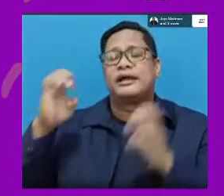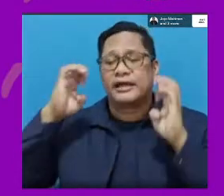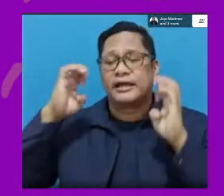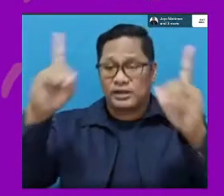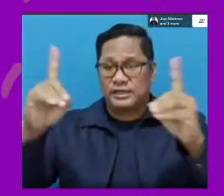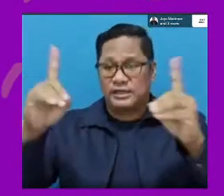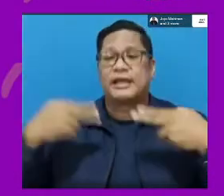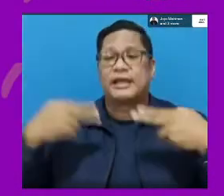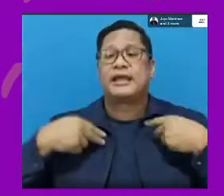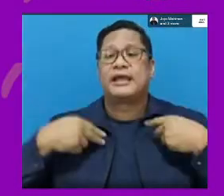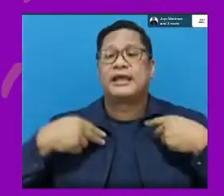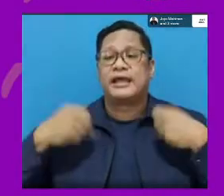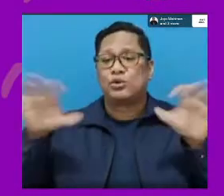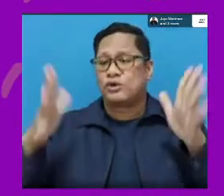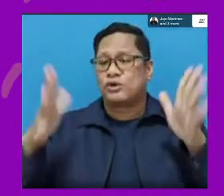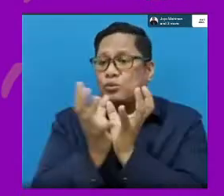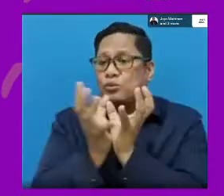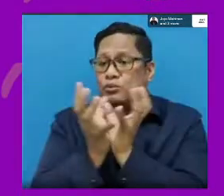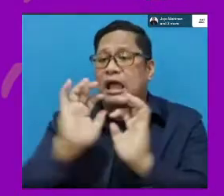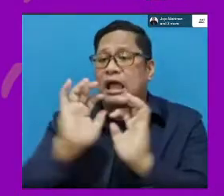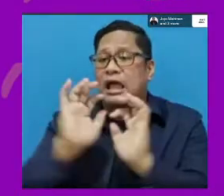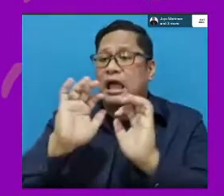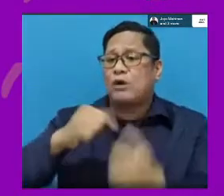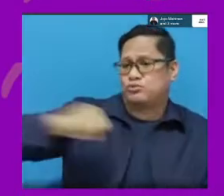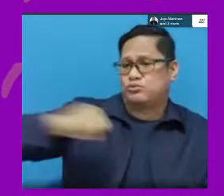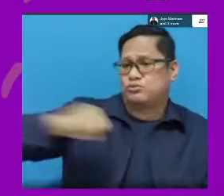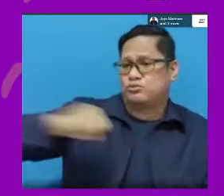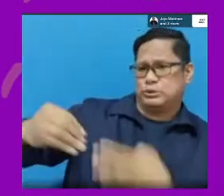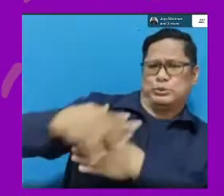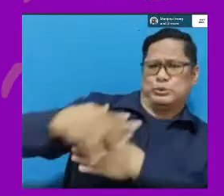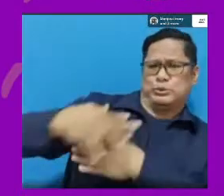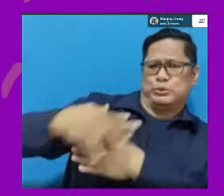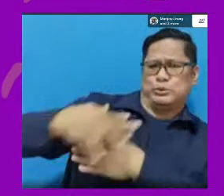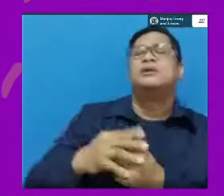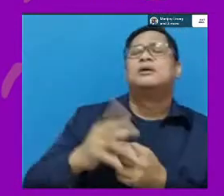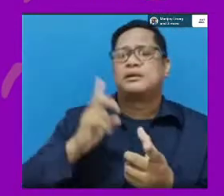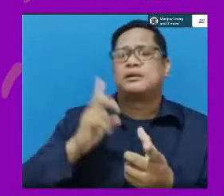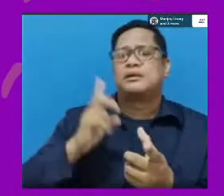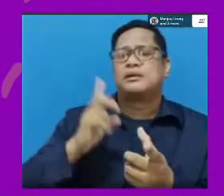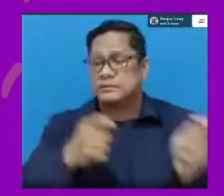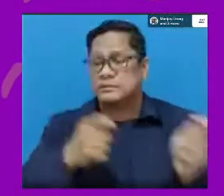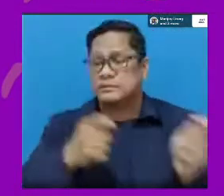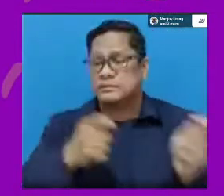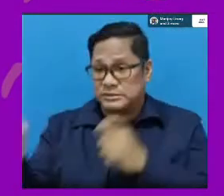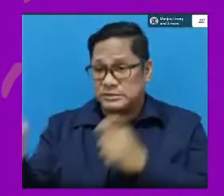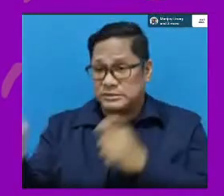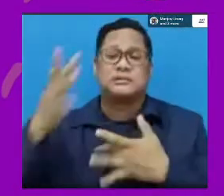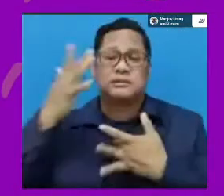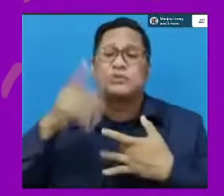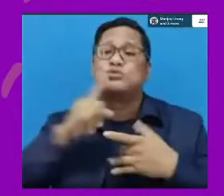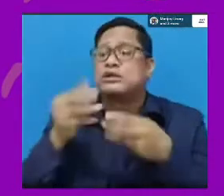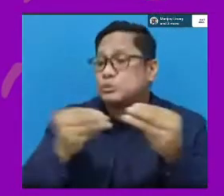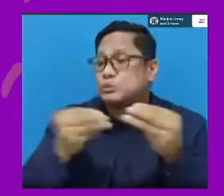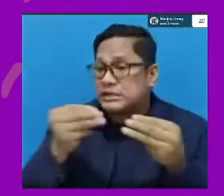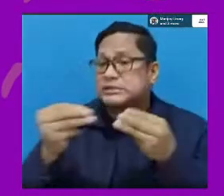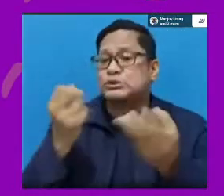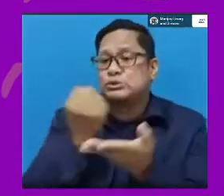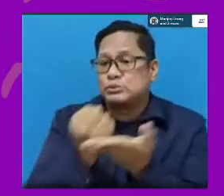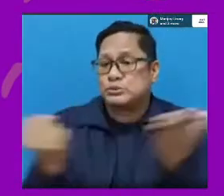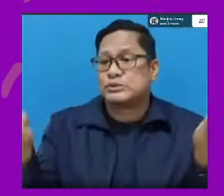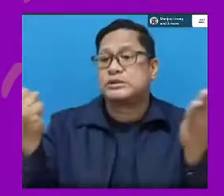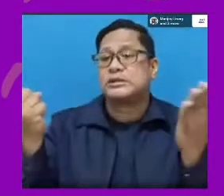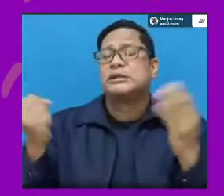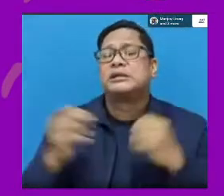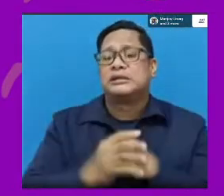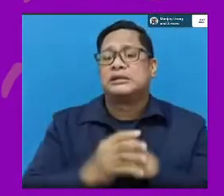and communities on how to prevent getting infected and transmitting the disease, and managing supplies such as distribution